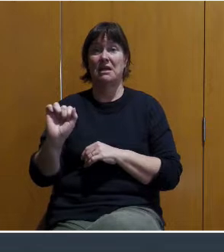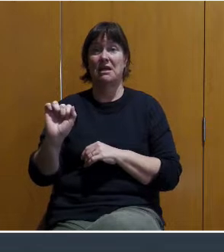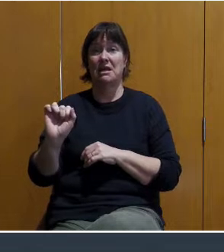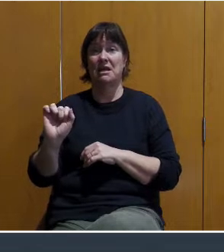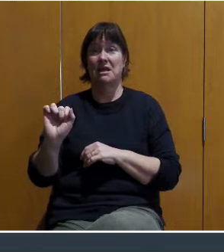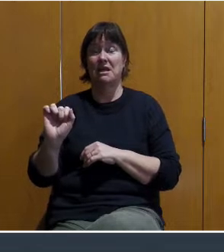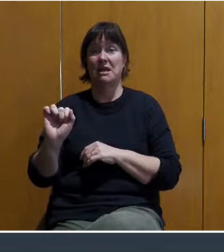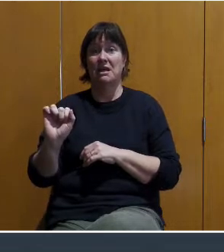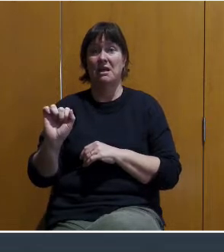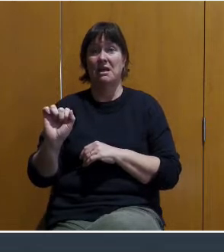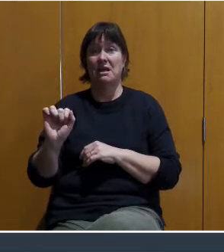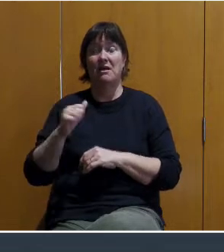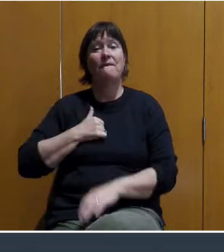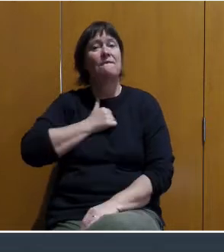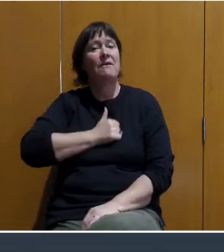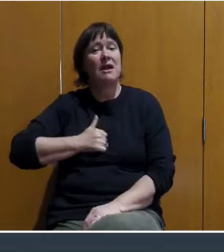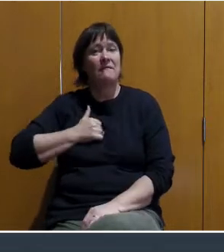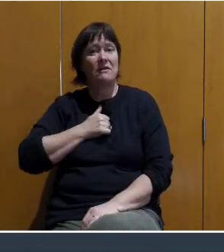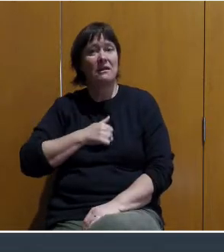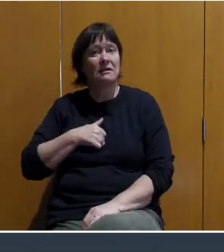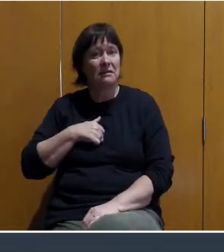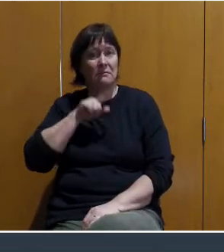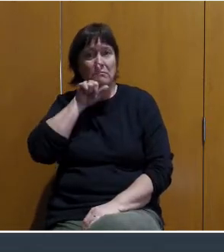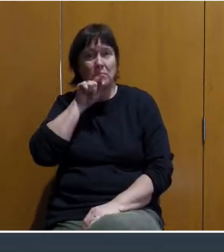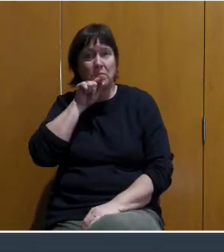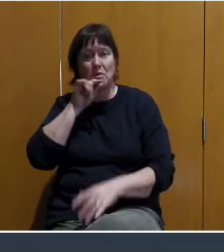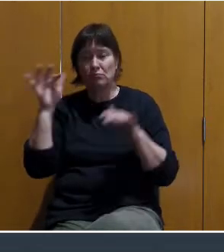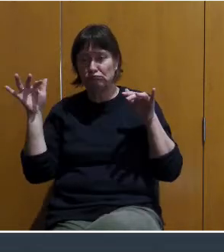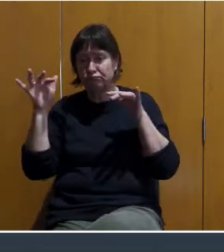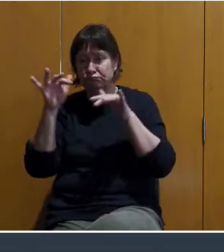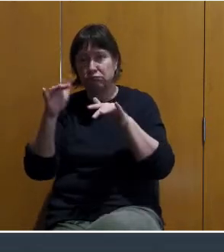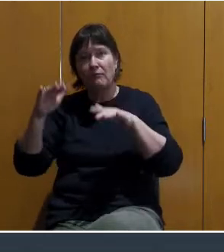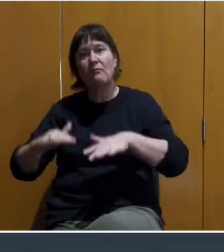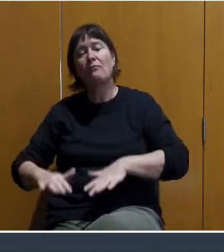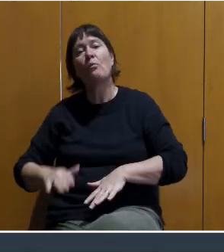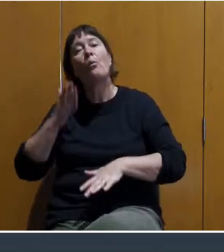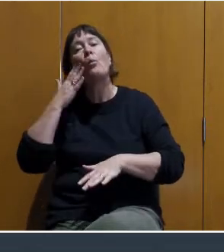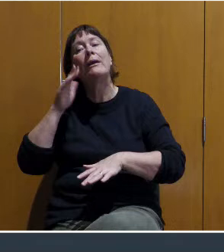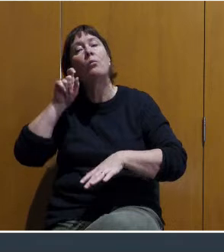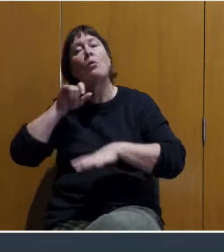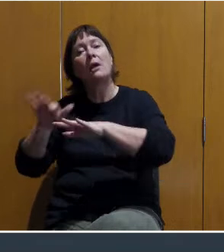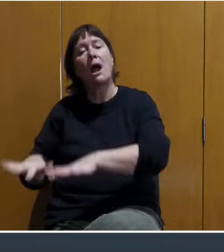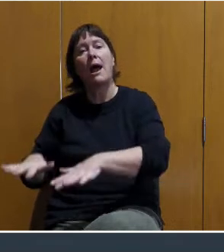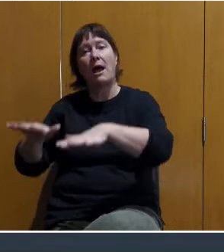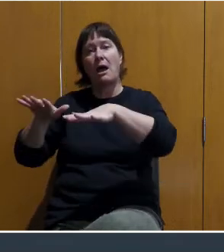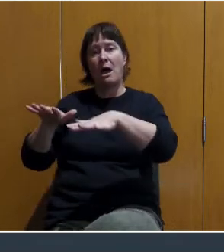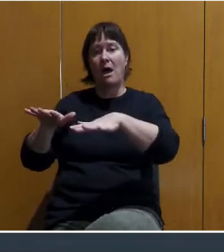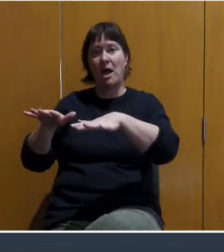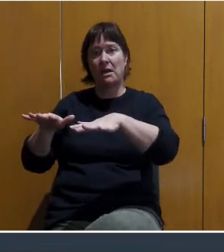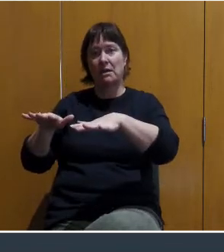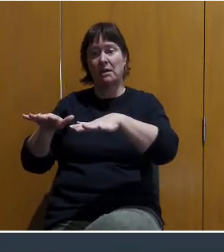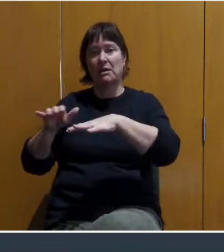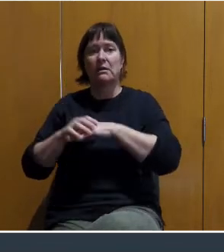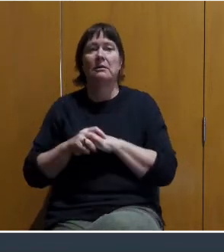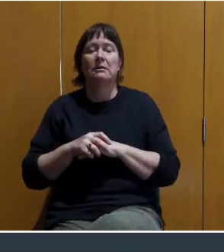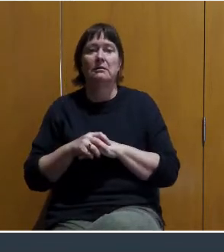Shore scrapes is their favourite roosting place during high tide. Also,